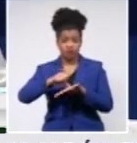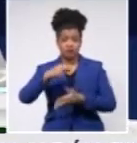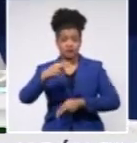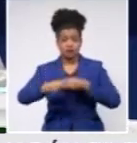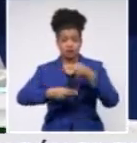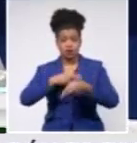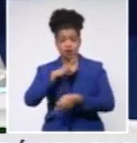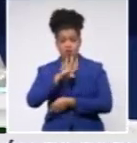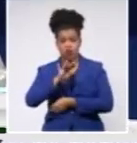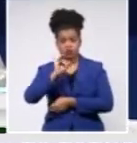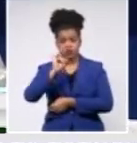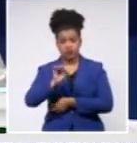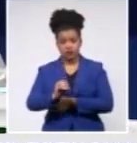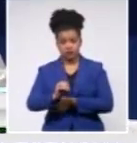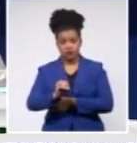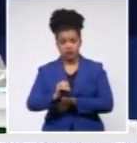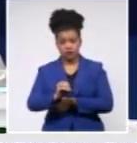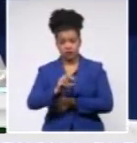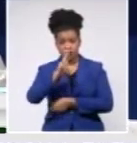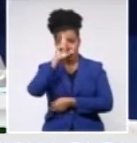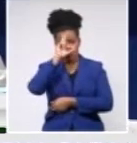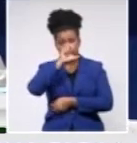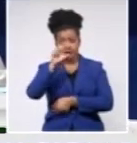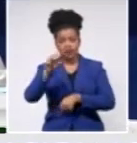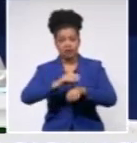364 in the Manuel Fajardo Hospital,